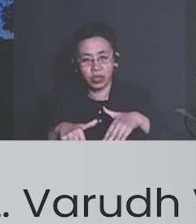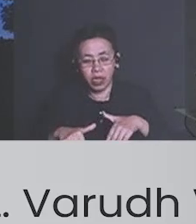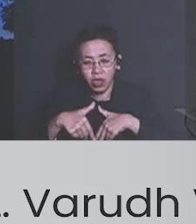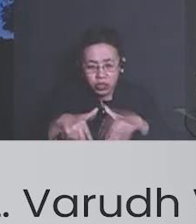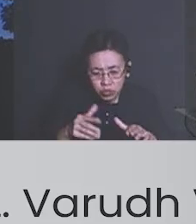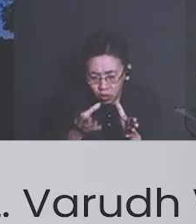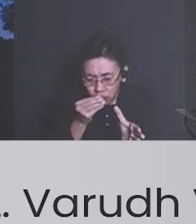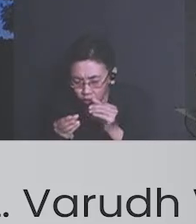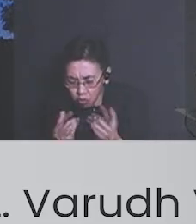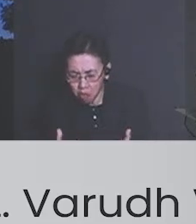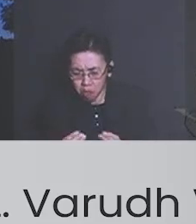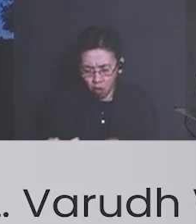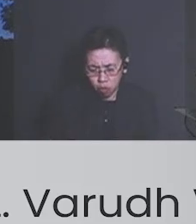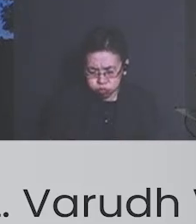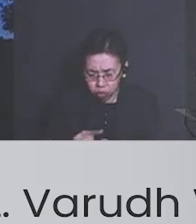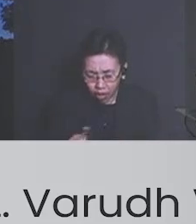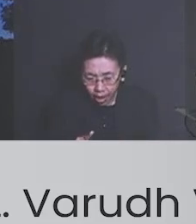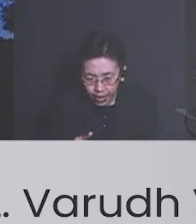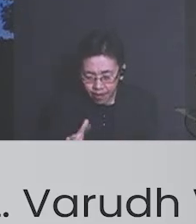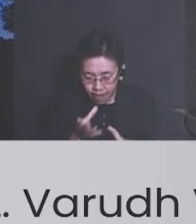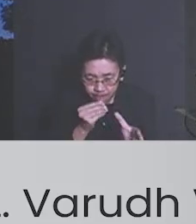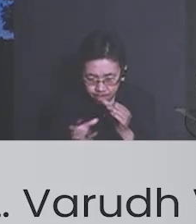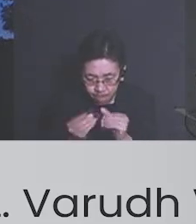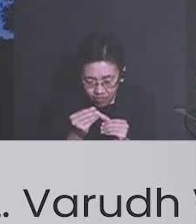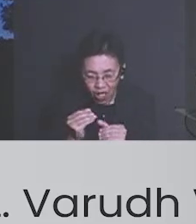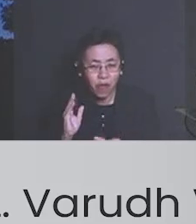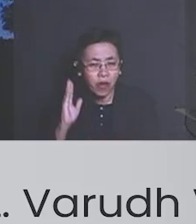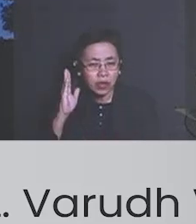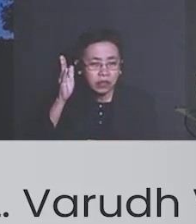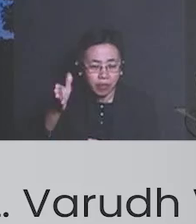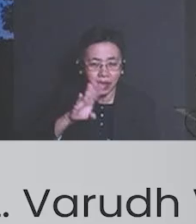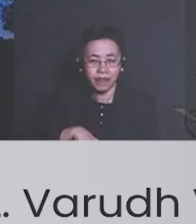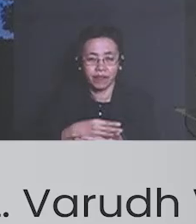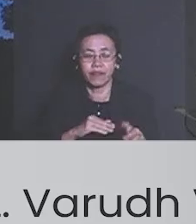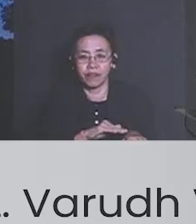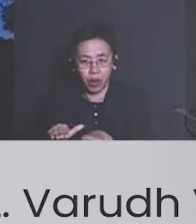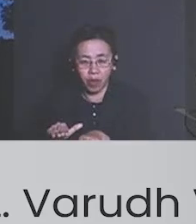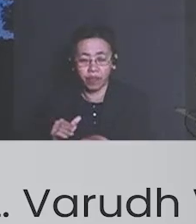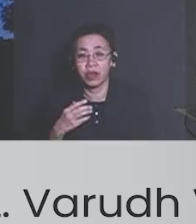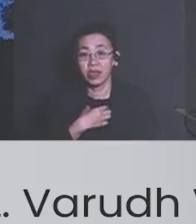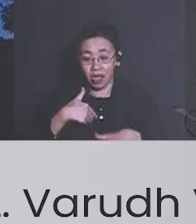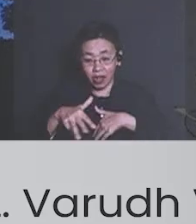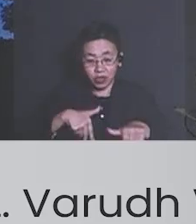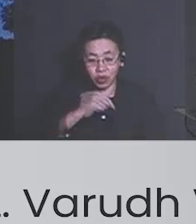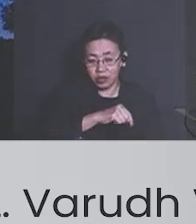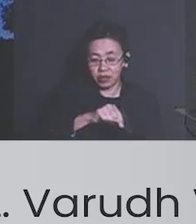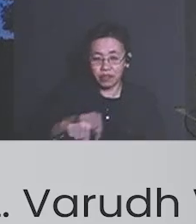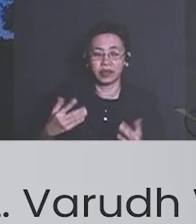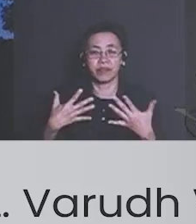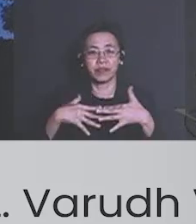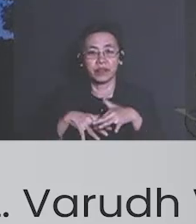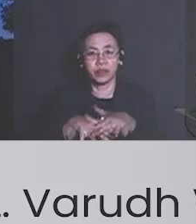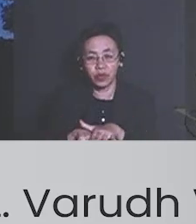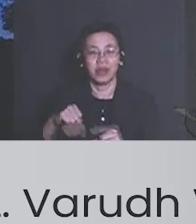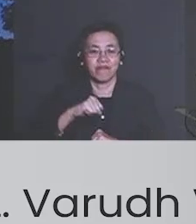We therefore having the local community members to take part in the building construction, so they would understand about the type